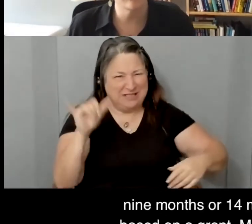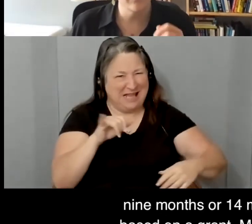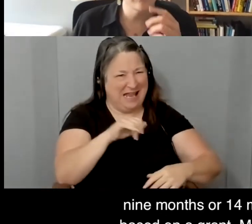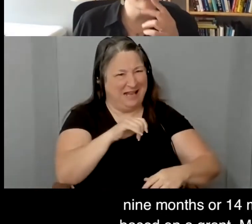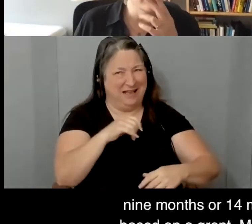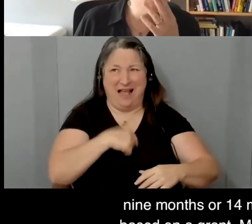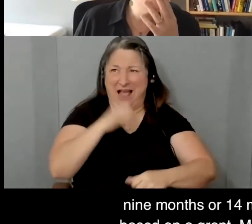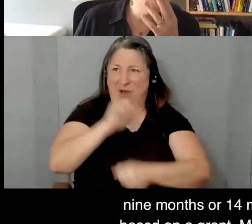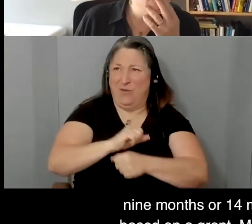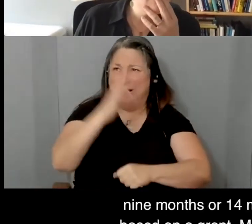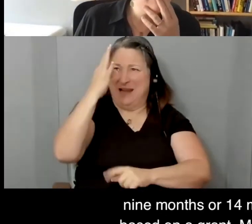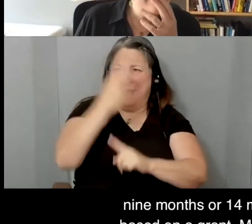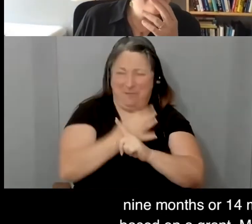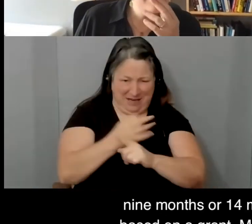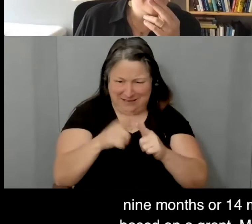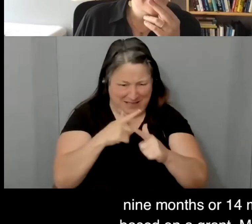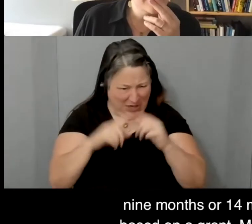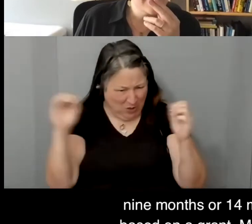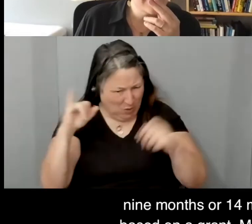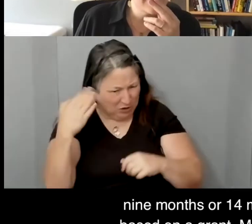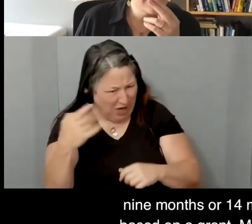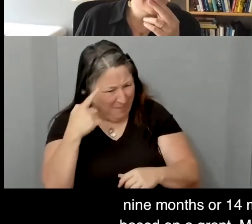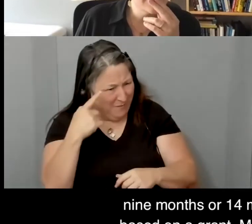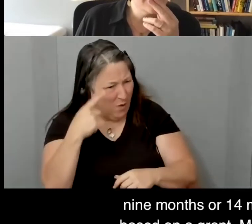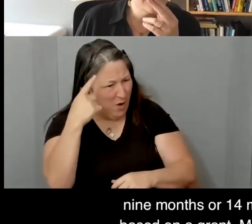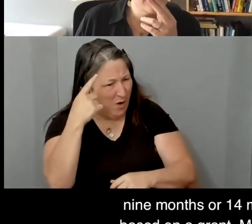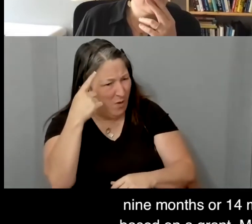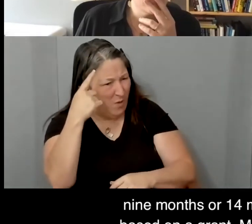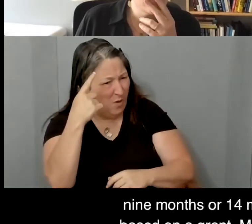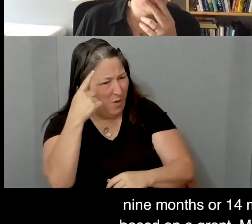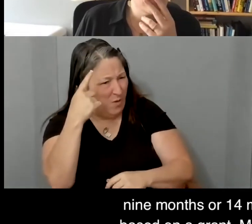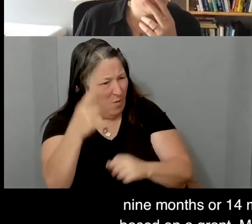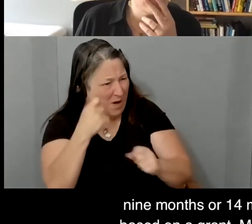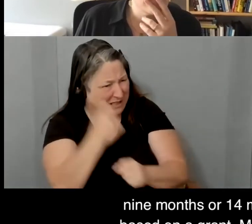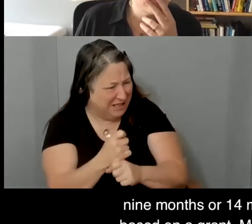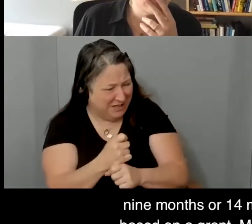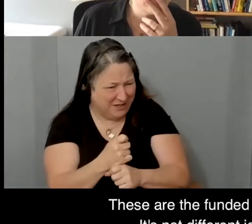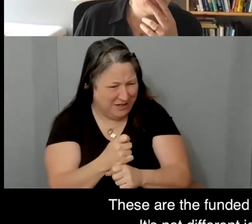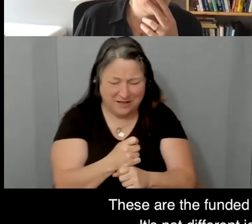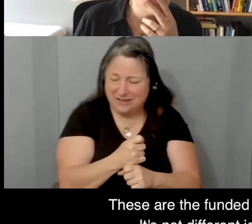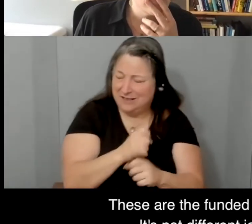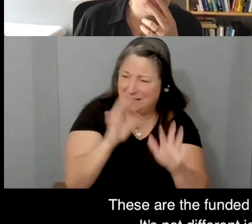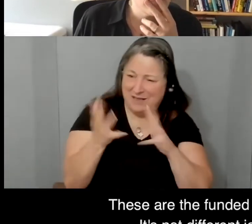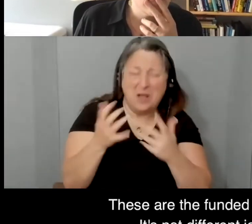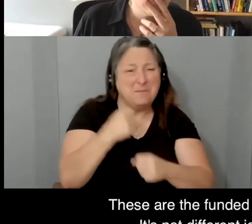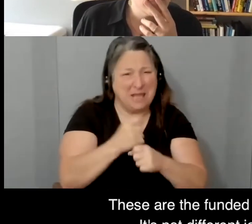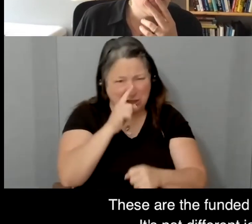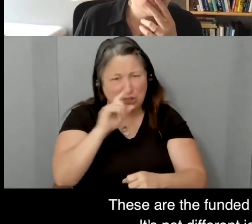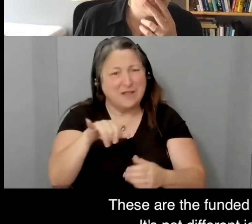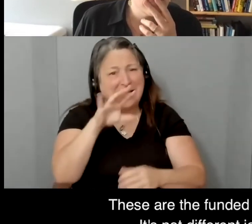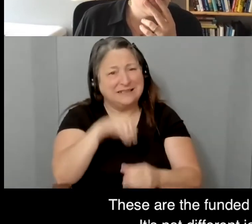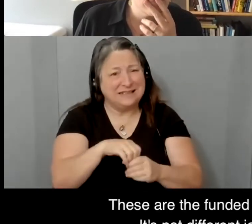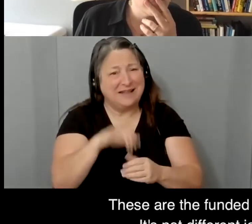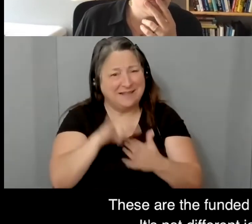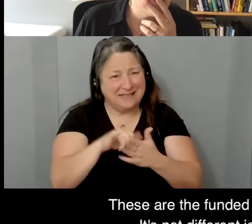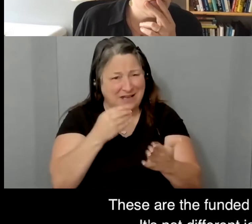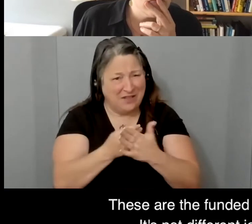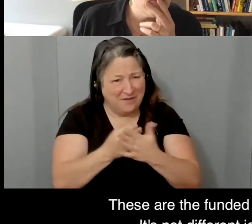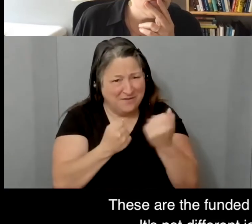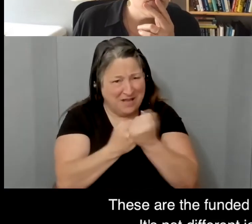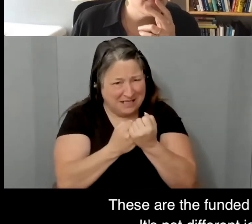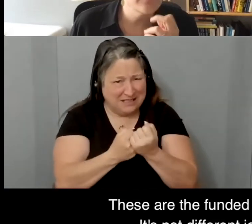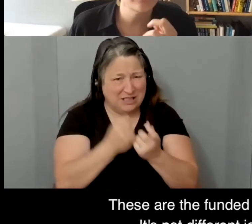9 months or 14 months or whatever, and it's based on a grant. Make sure that that's in there. These are the funded grants that I have worked